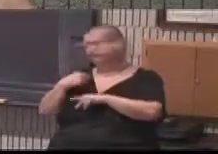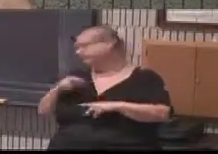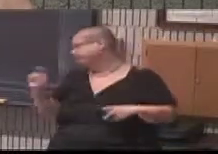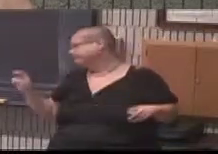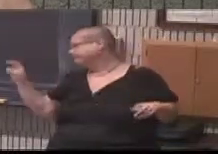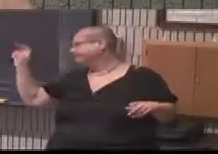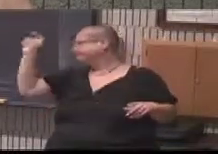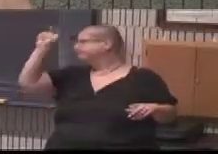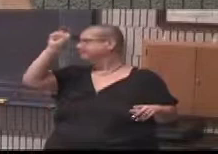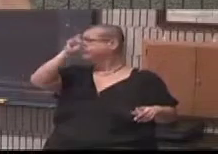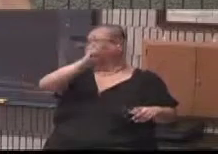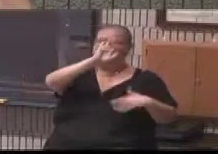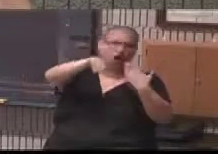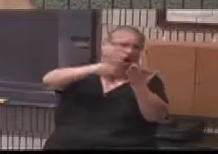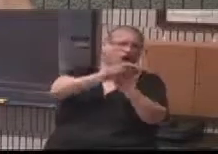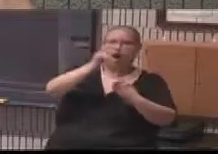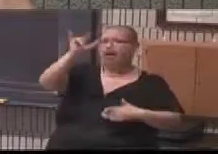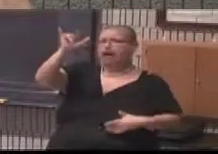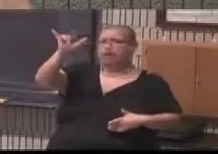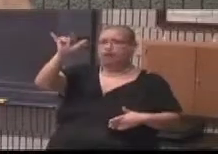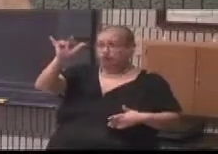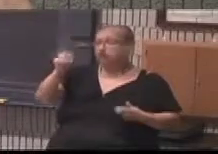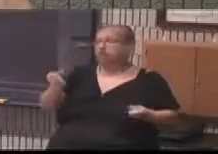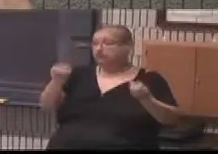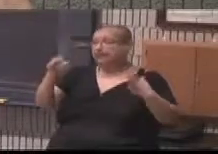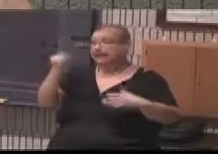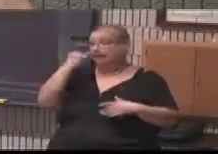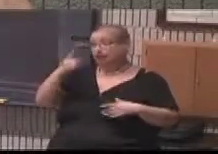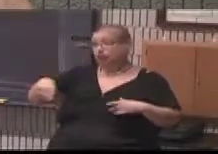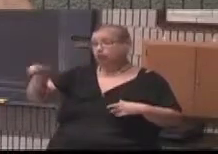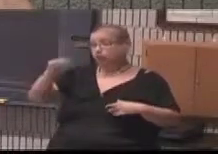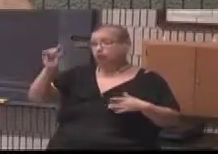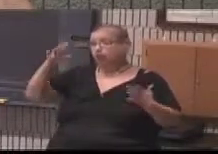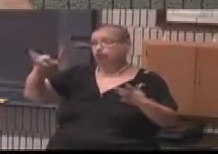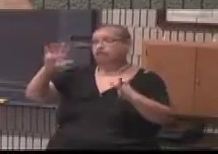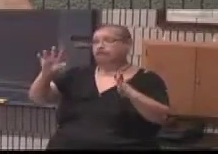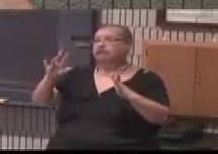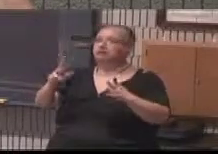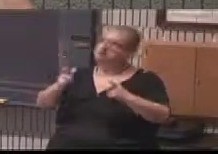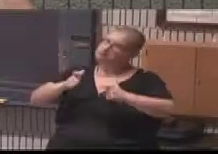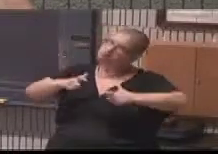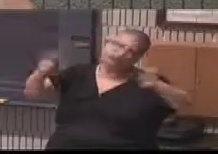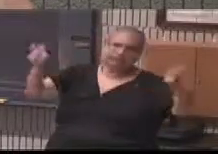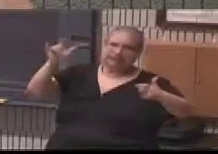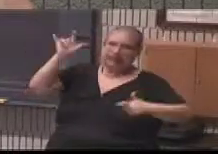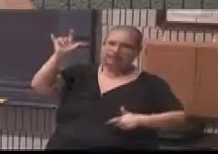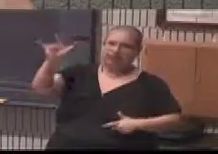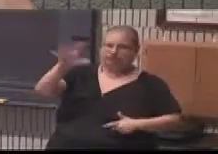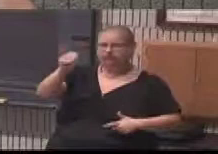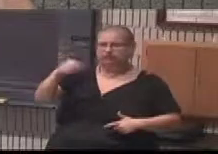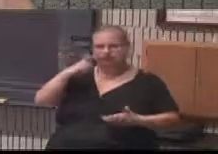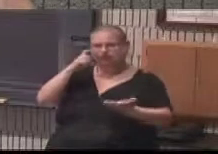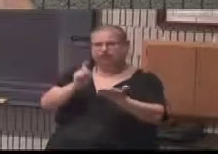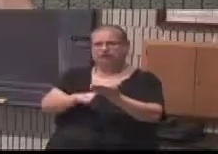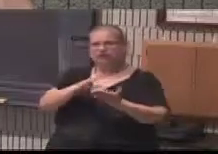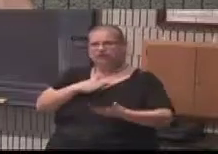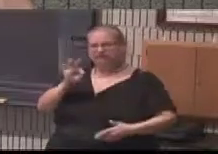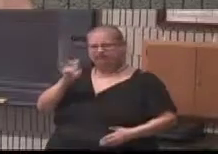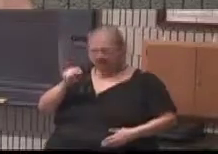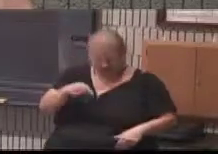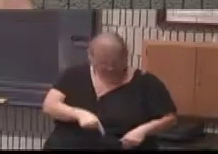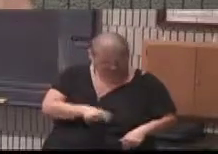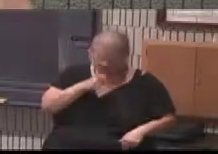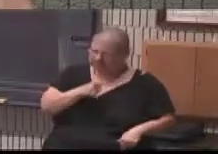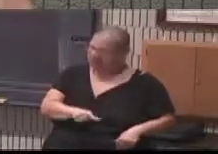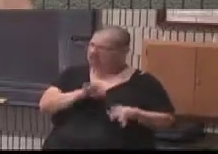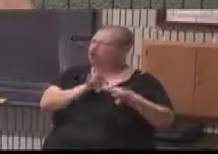just about every airport in this country, many of which, if you travel, you know, are very long. And I started to notice that my foot wasn't cooperating